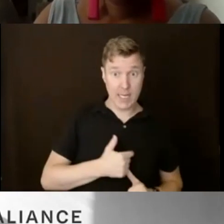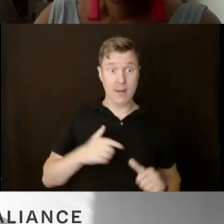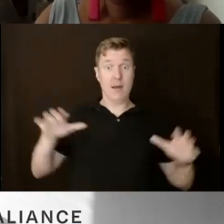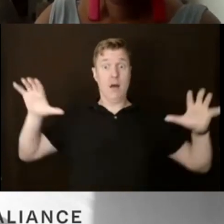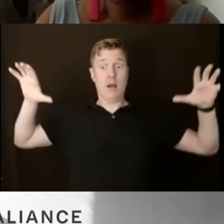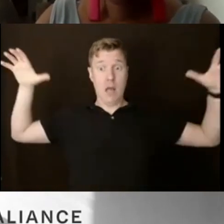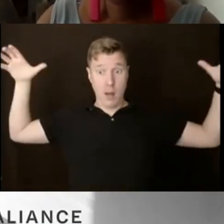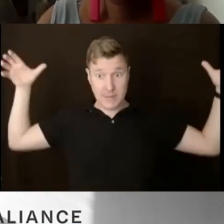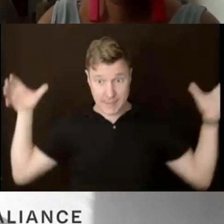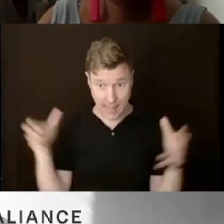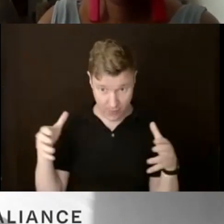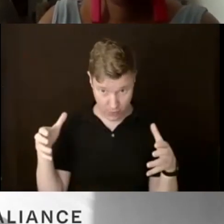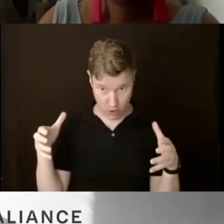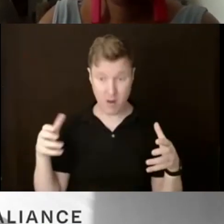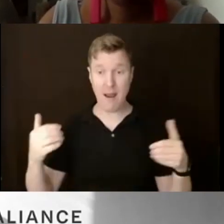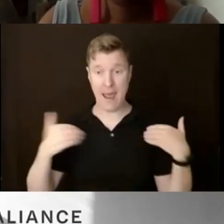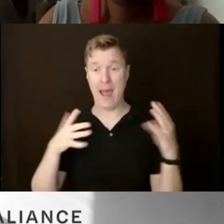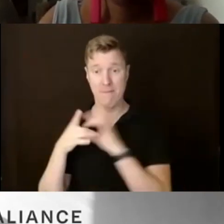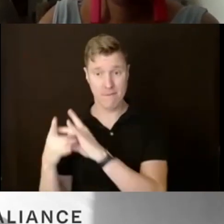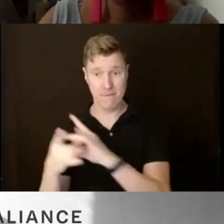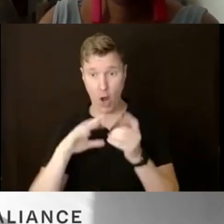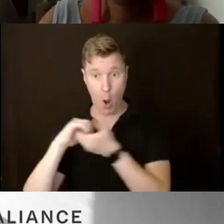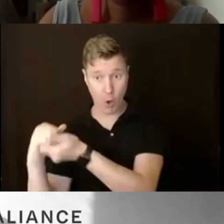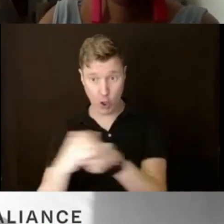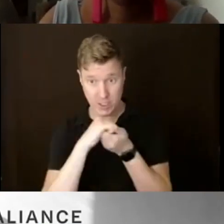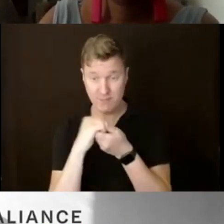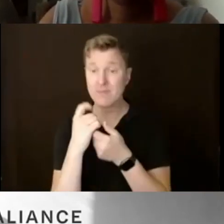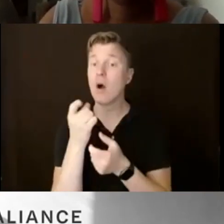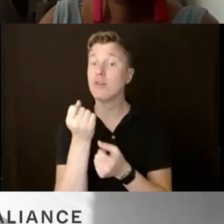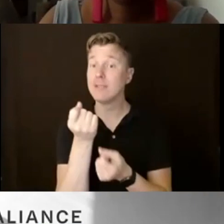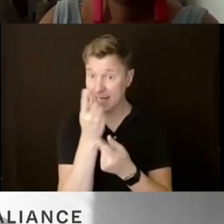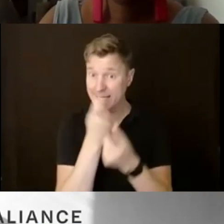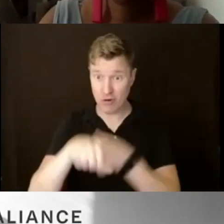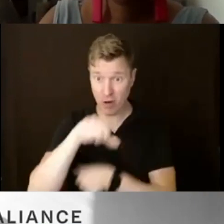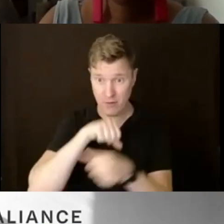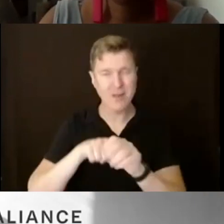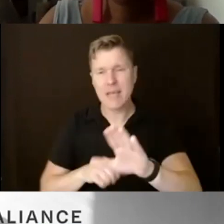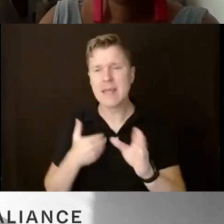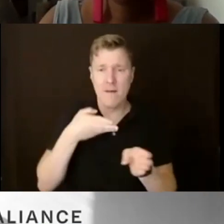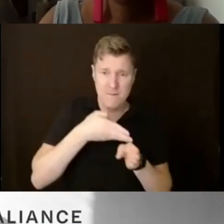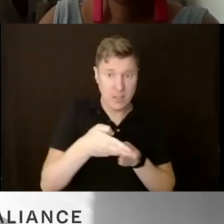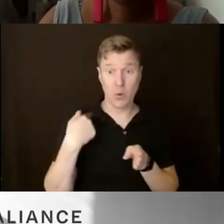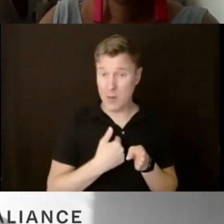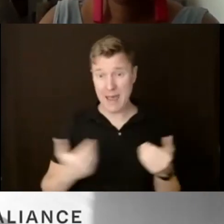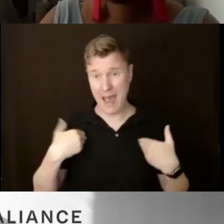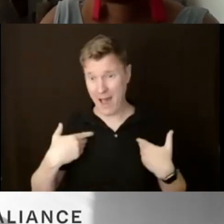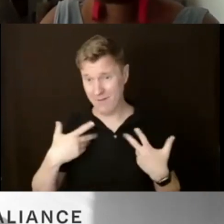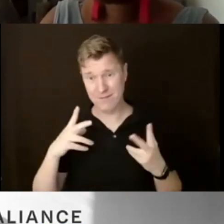to create partnerships, to understand one another, right? Because in the field, we have a culture too.